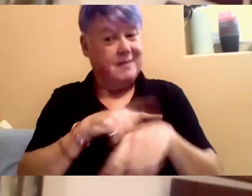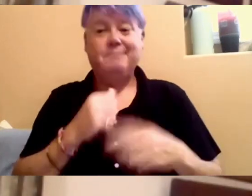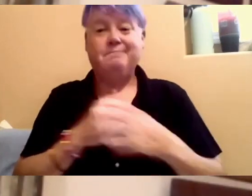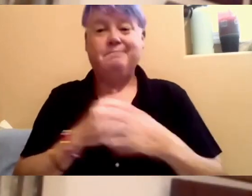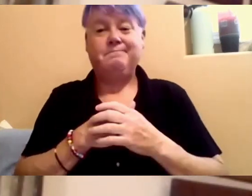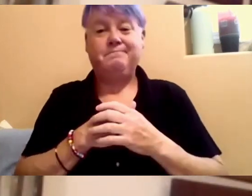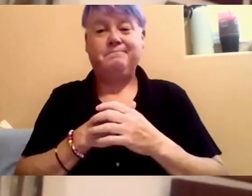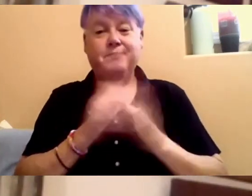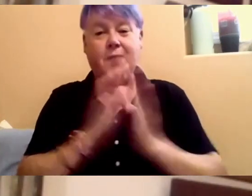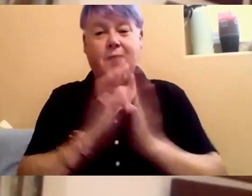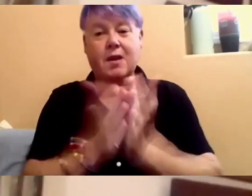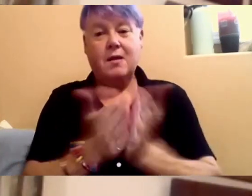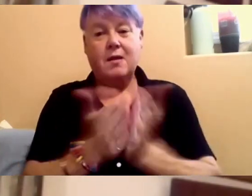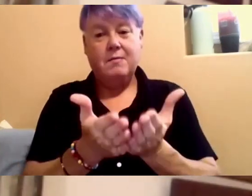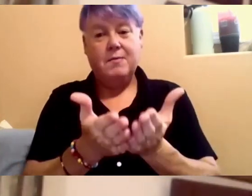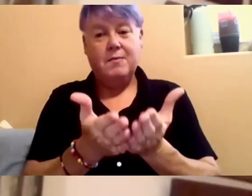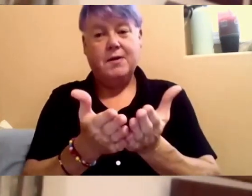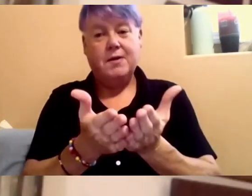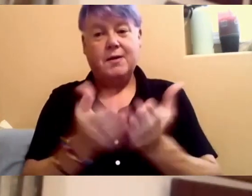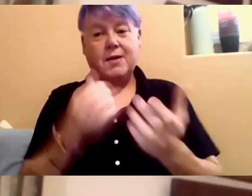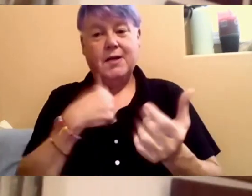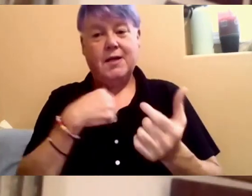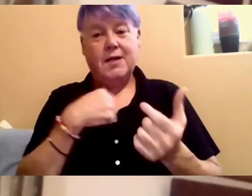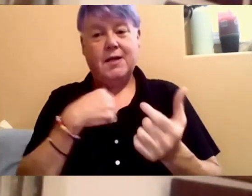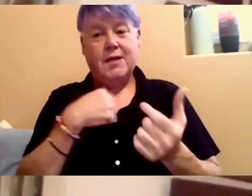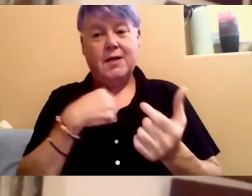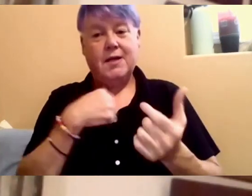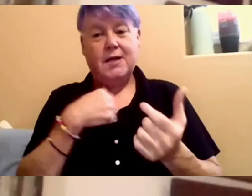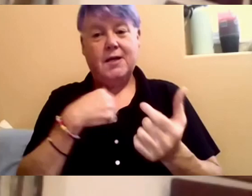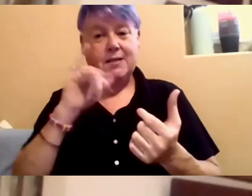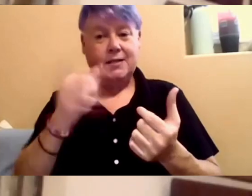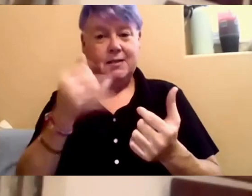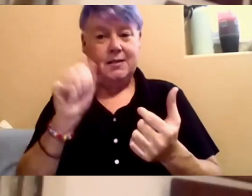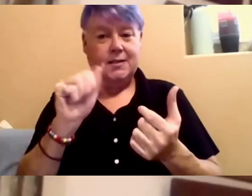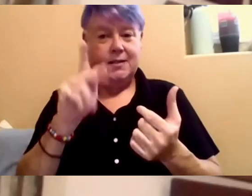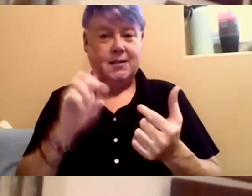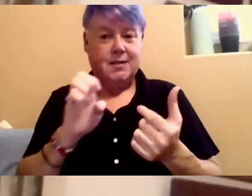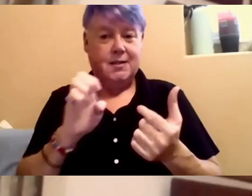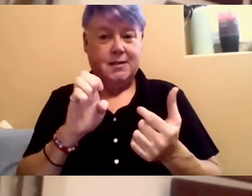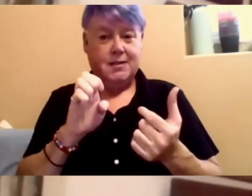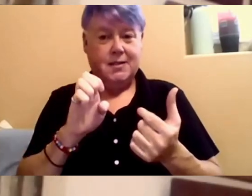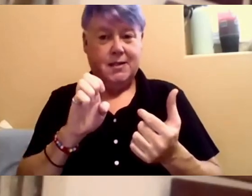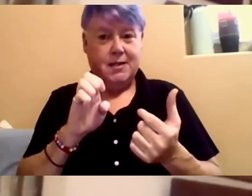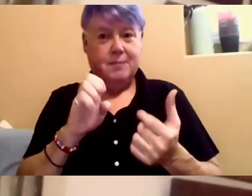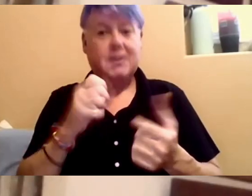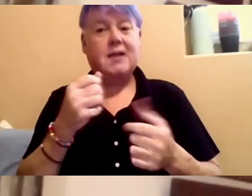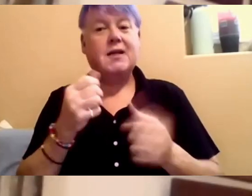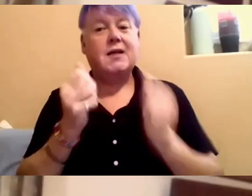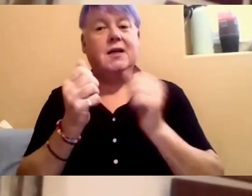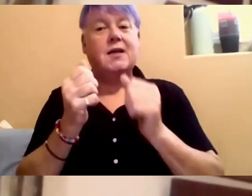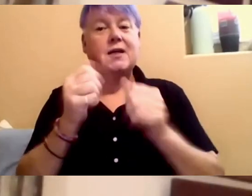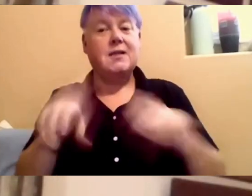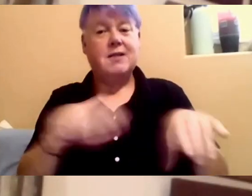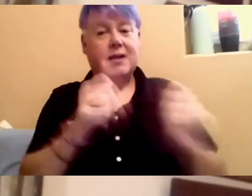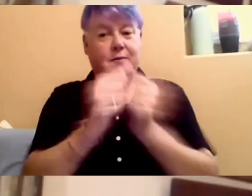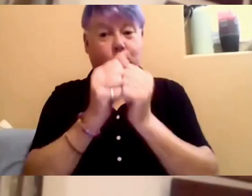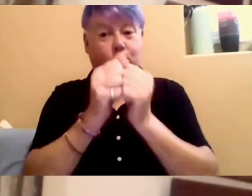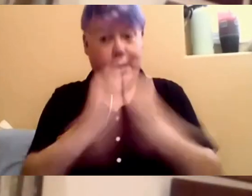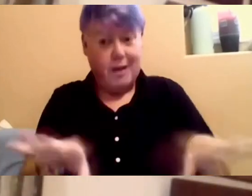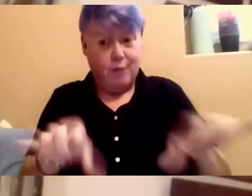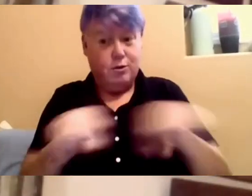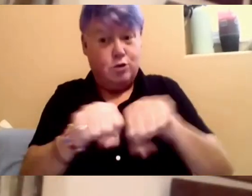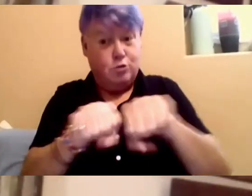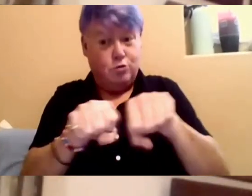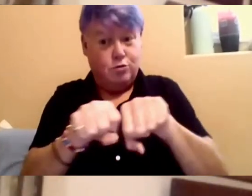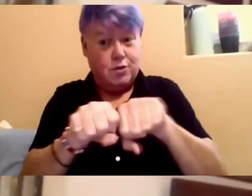book, I have Jay insist that this be done barefoot, because otherwise, what's the point? He